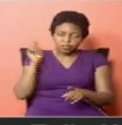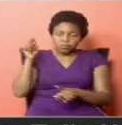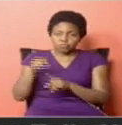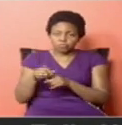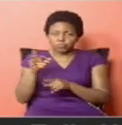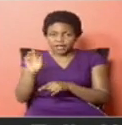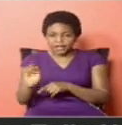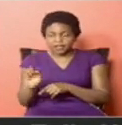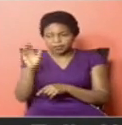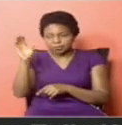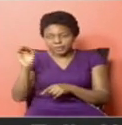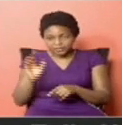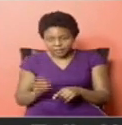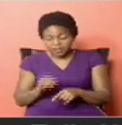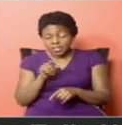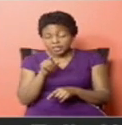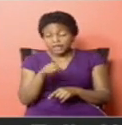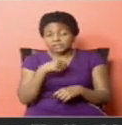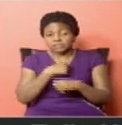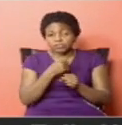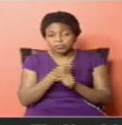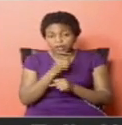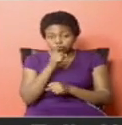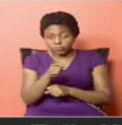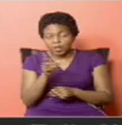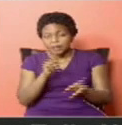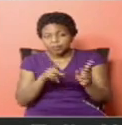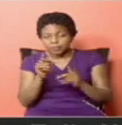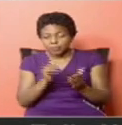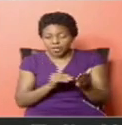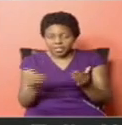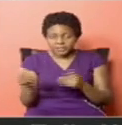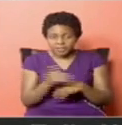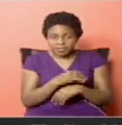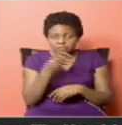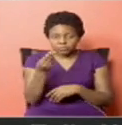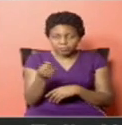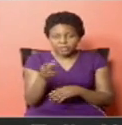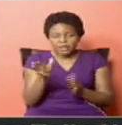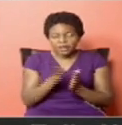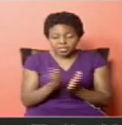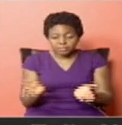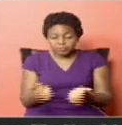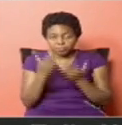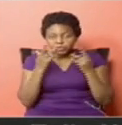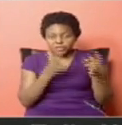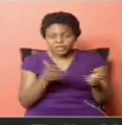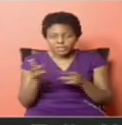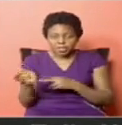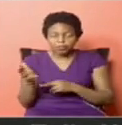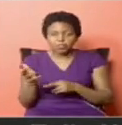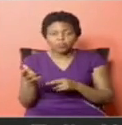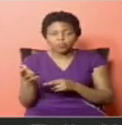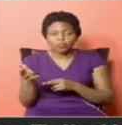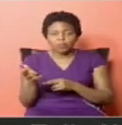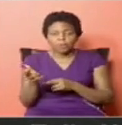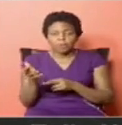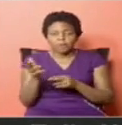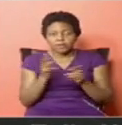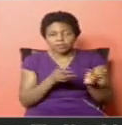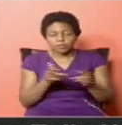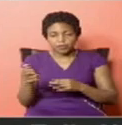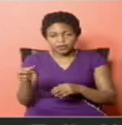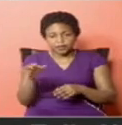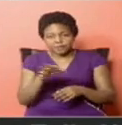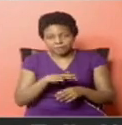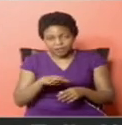2020, and this was in a bid to ensure adequate access to credit and promote the normal functioning of the financial markets. In